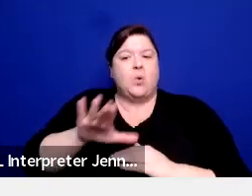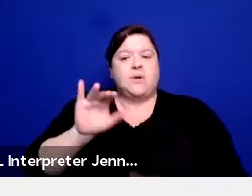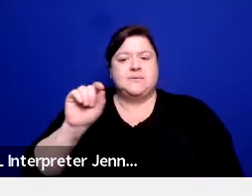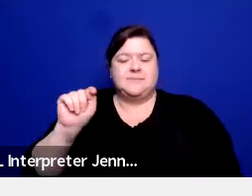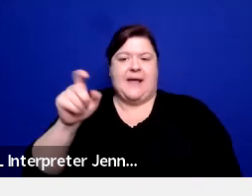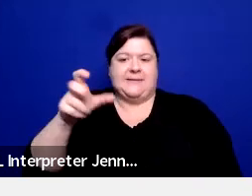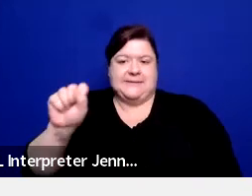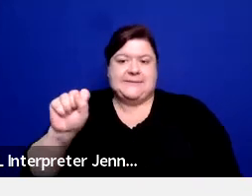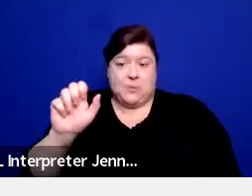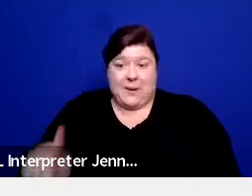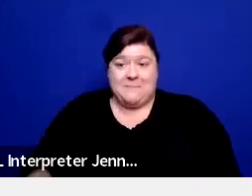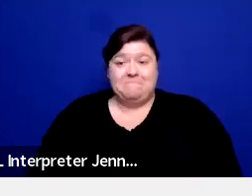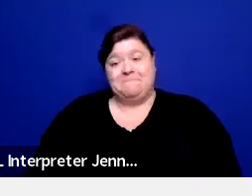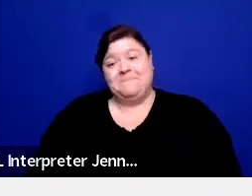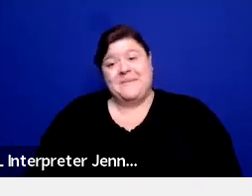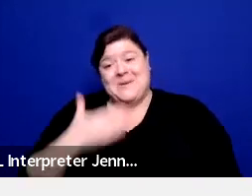Thank you.